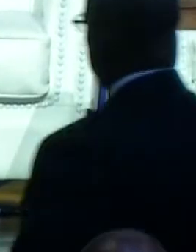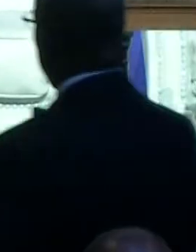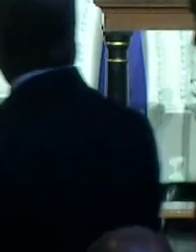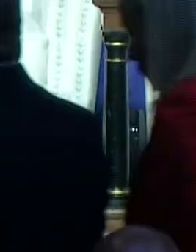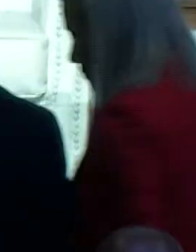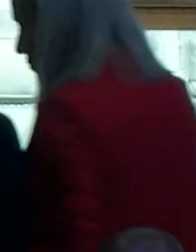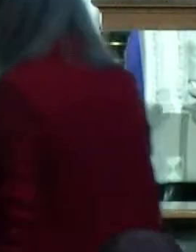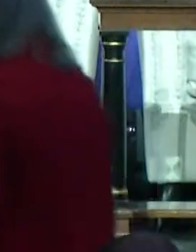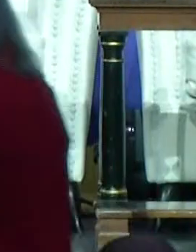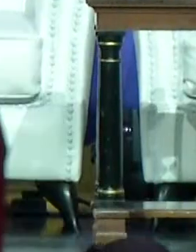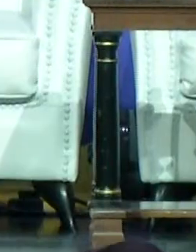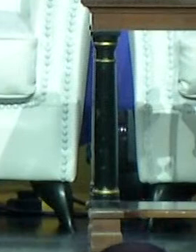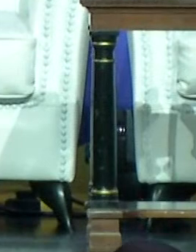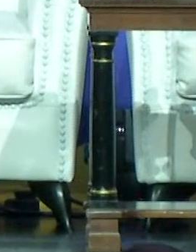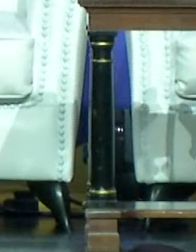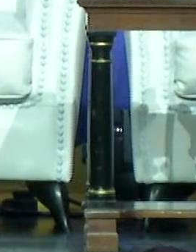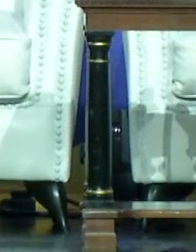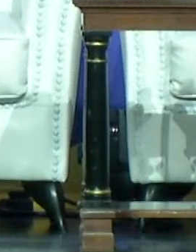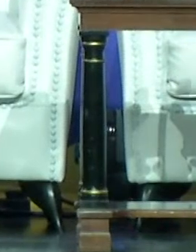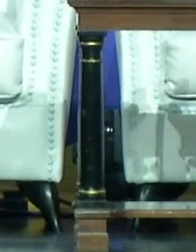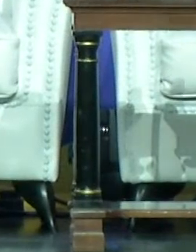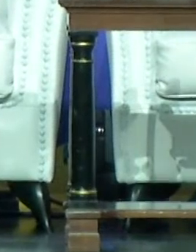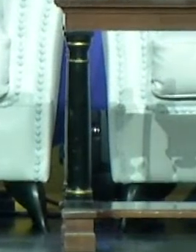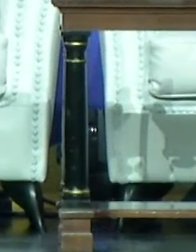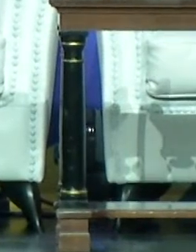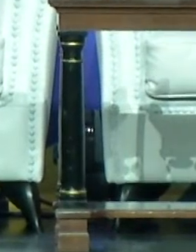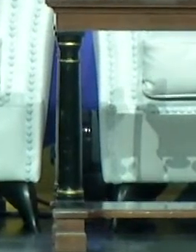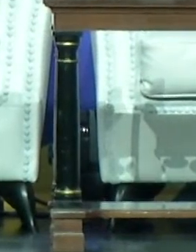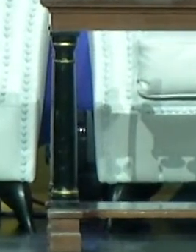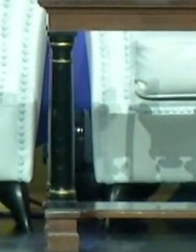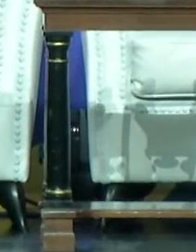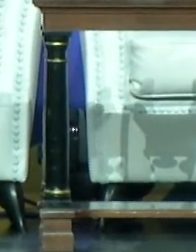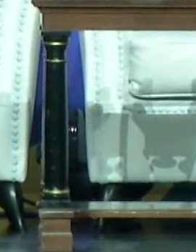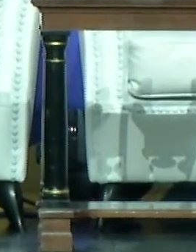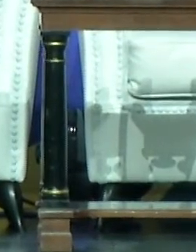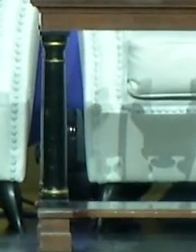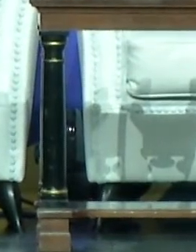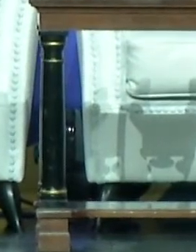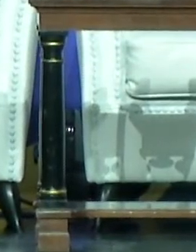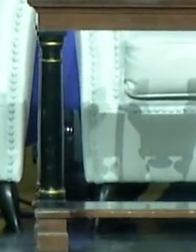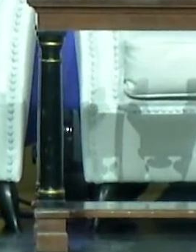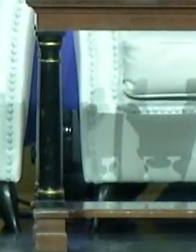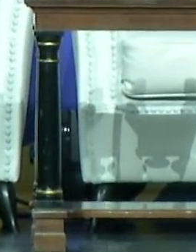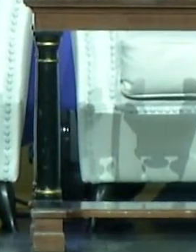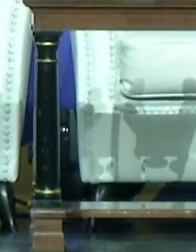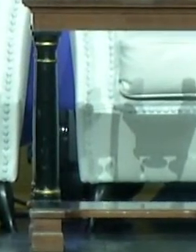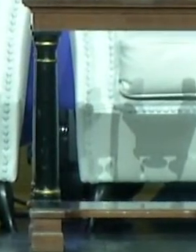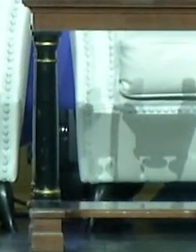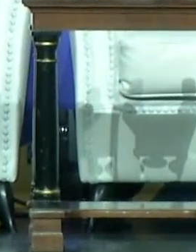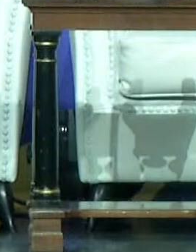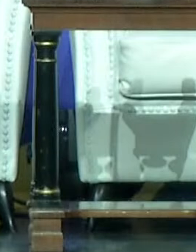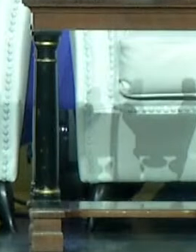has to go to. While he's coming forward, you can please come and be seated here.